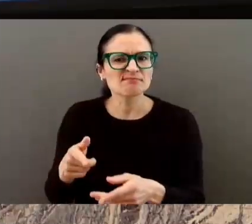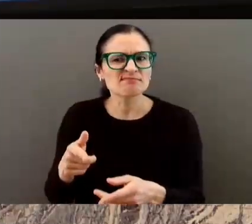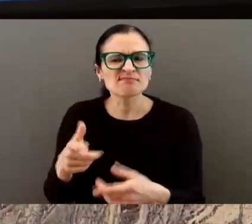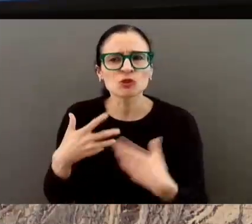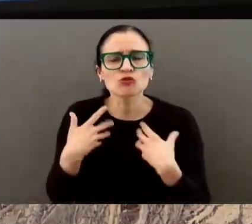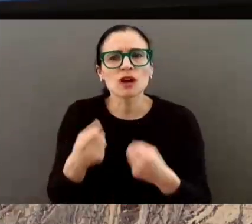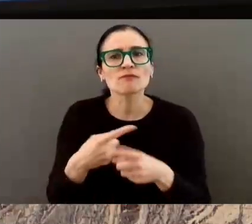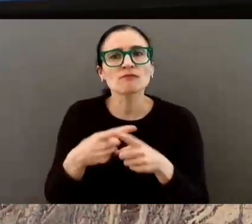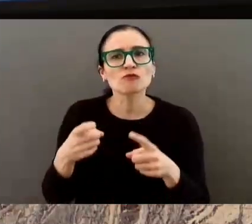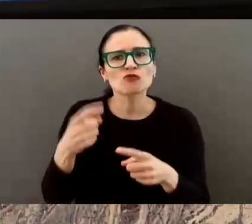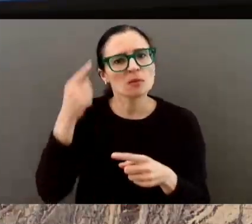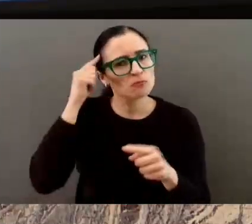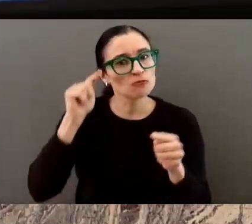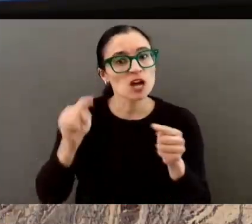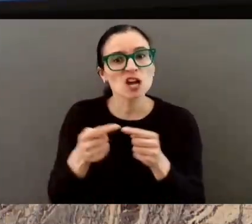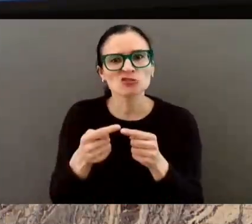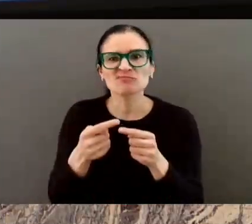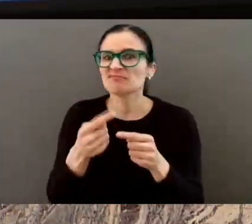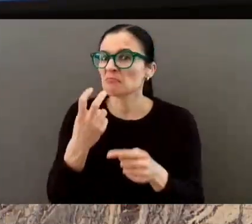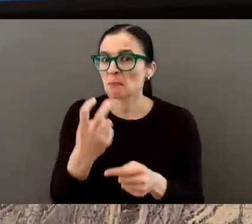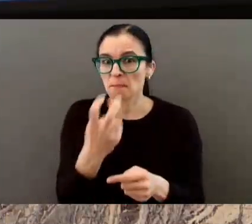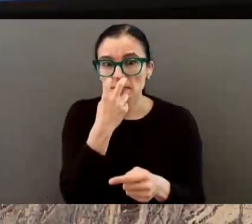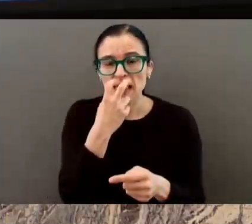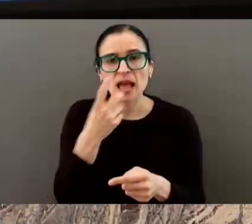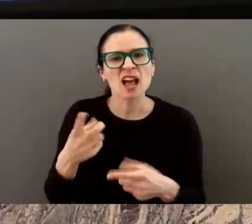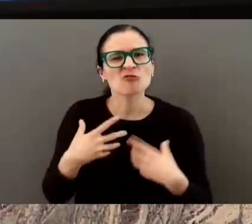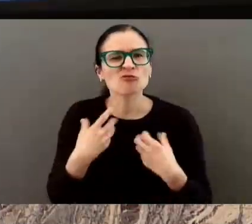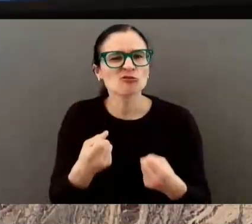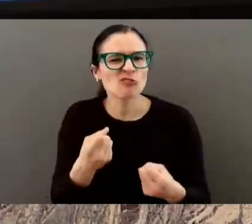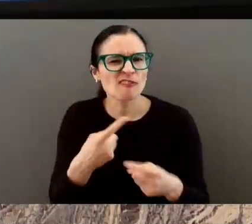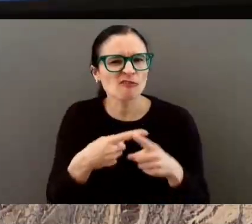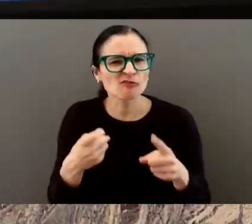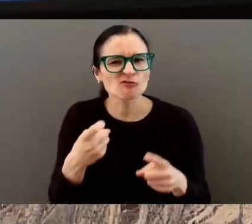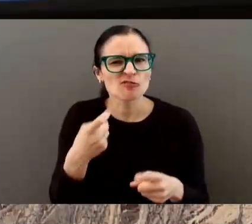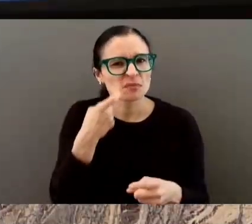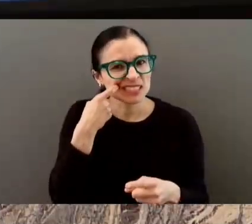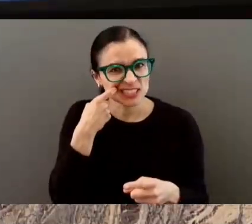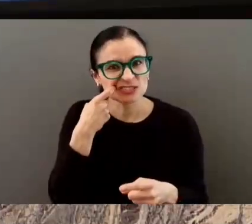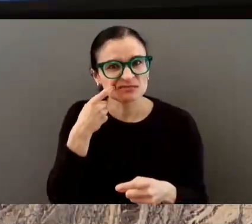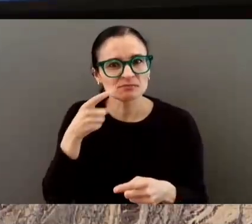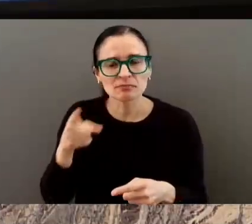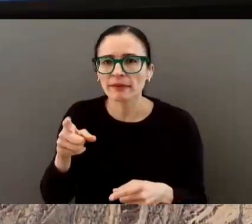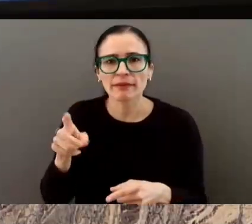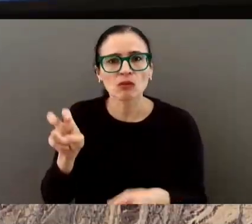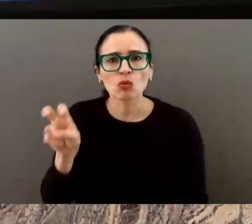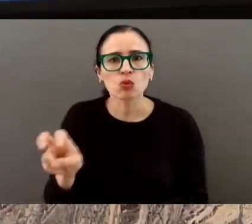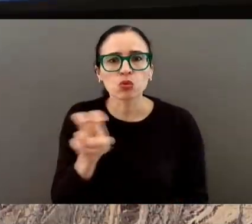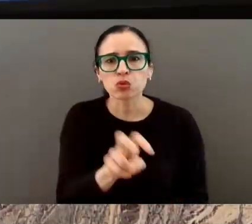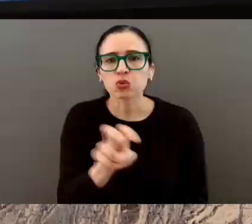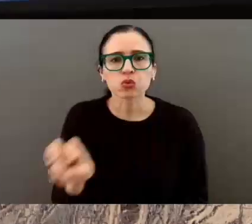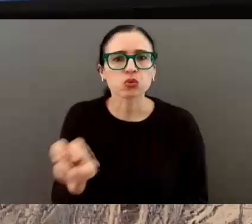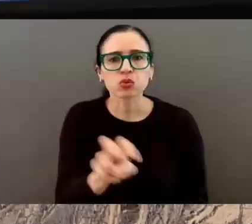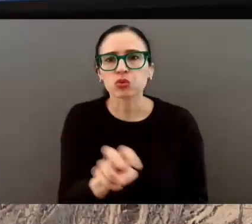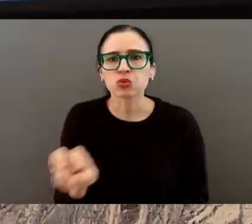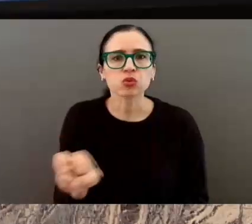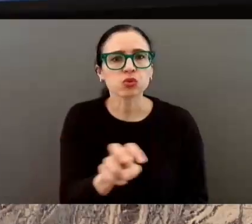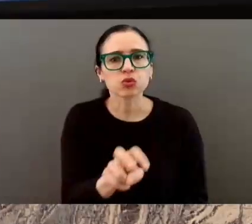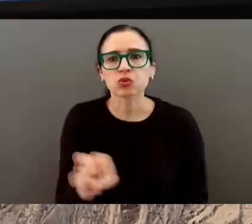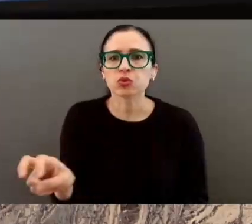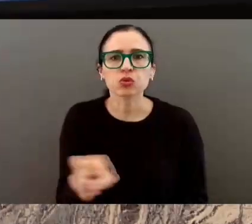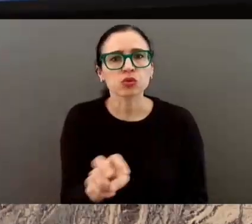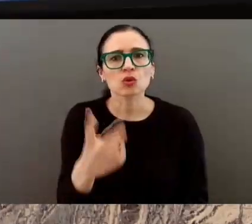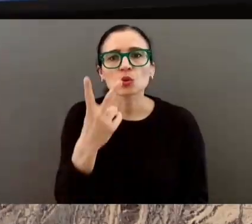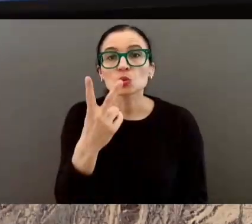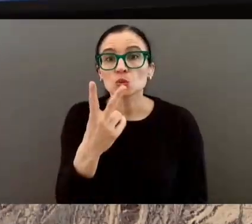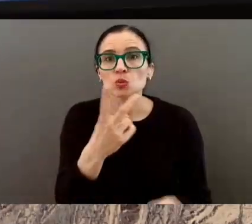that put his sobriety at risk. Agencies aren't talking to each other. He was sent to a new residence without a replacement